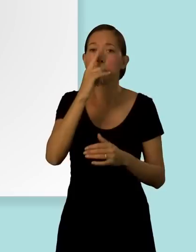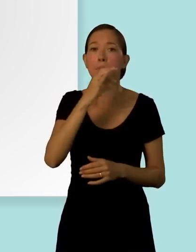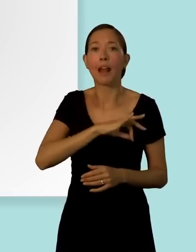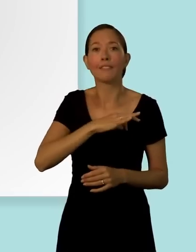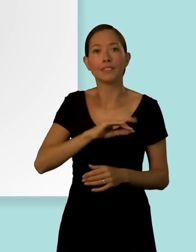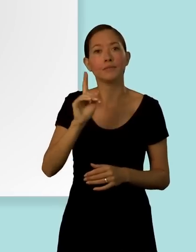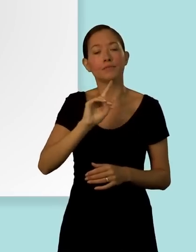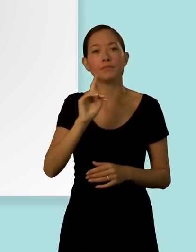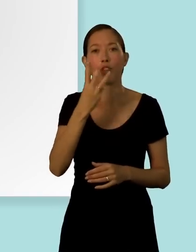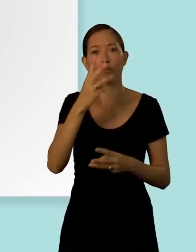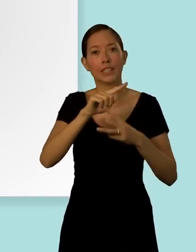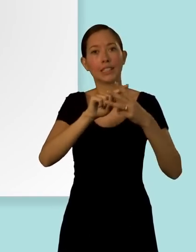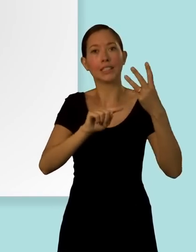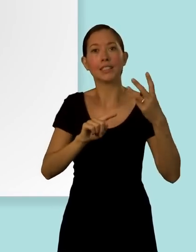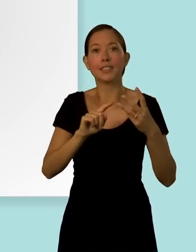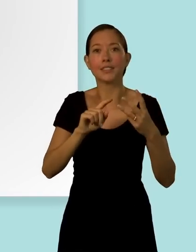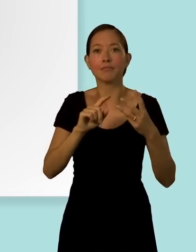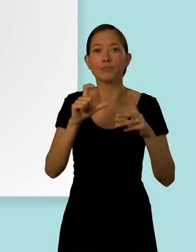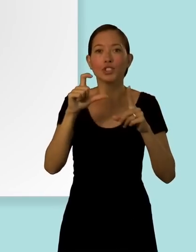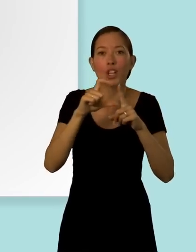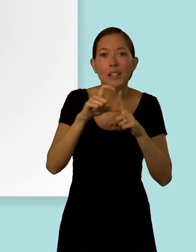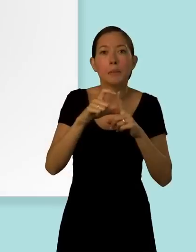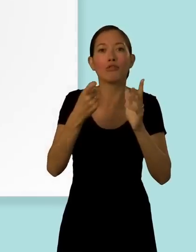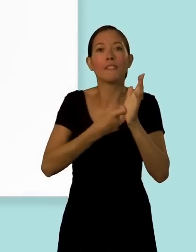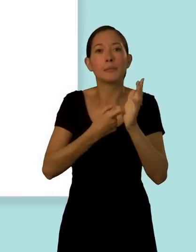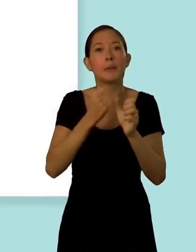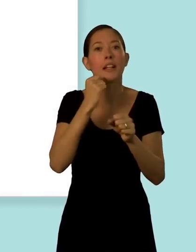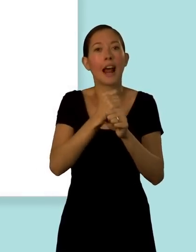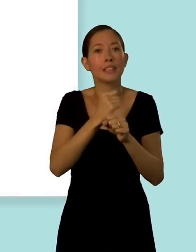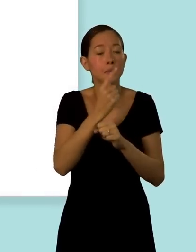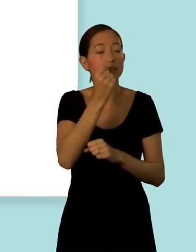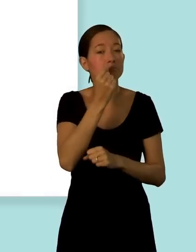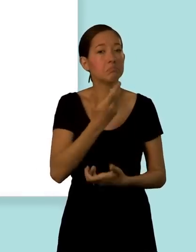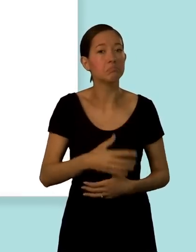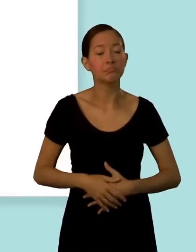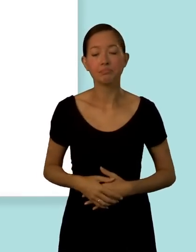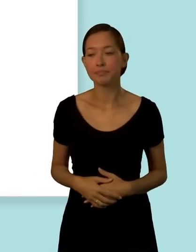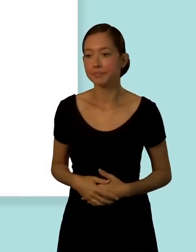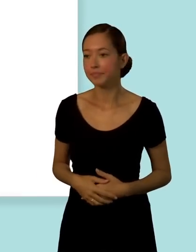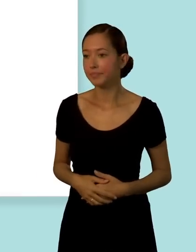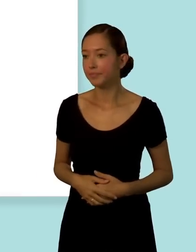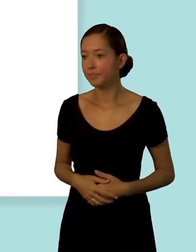anti-Alzheimer's drugs, donepezil, rivastigmine or galantamine.